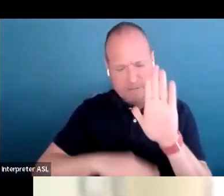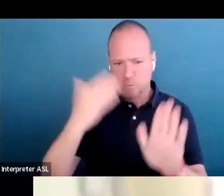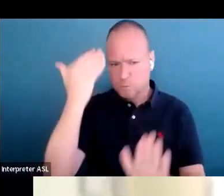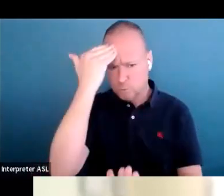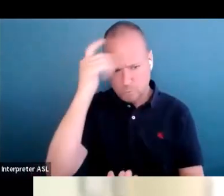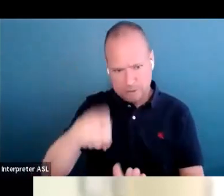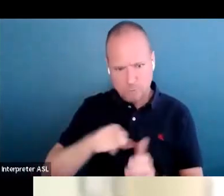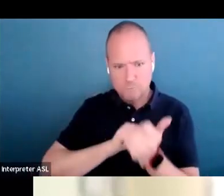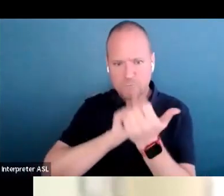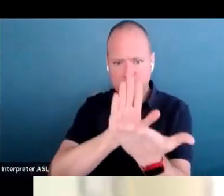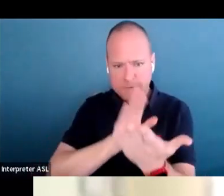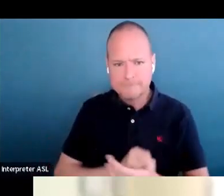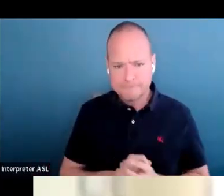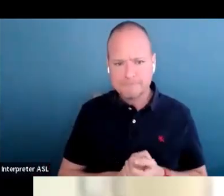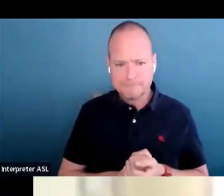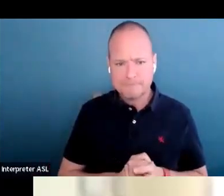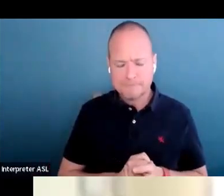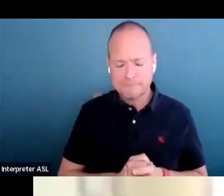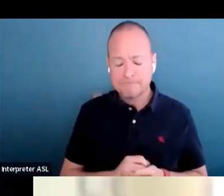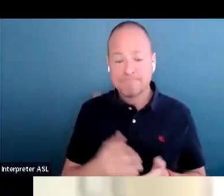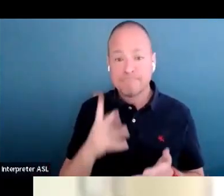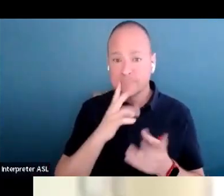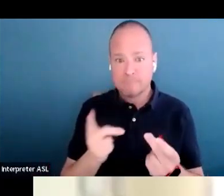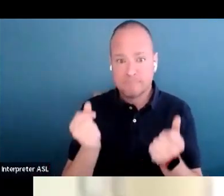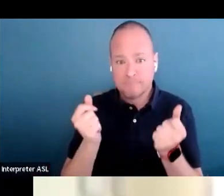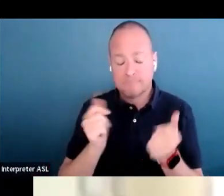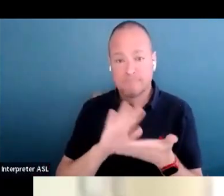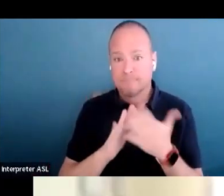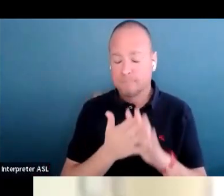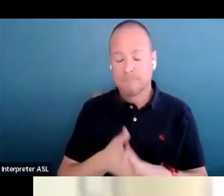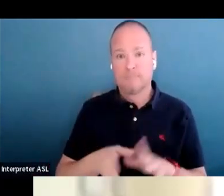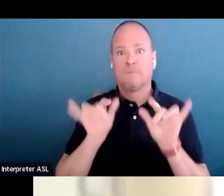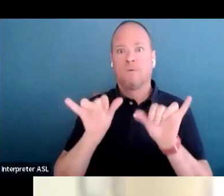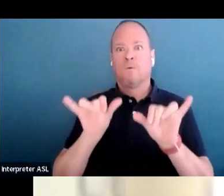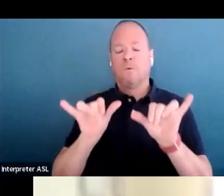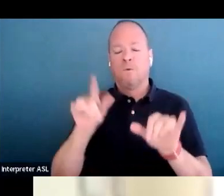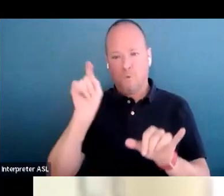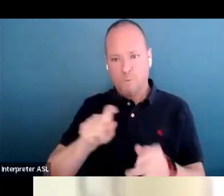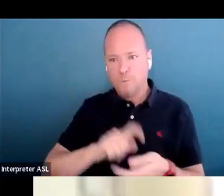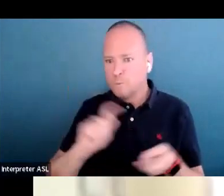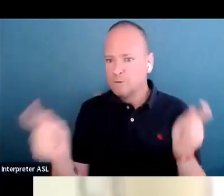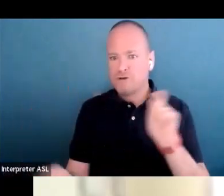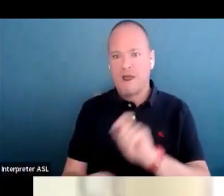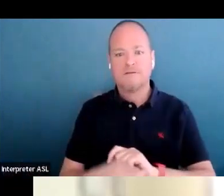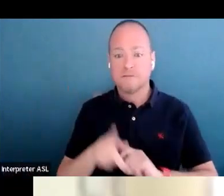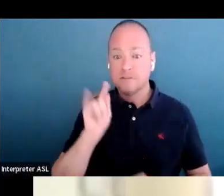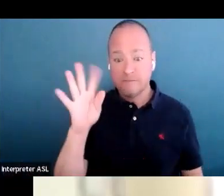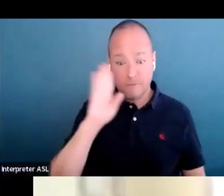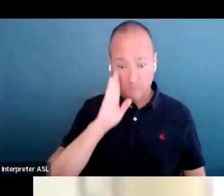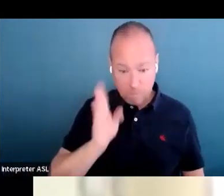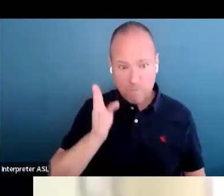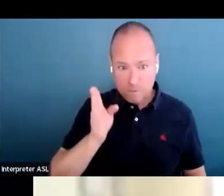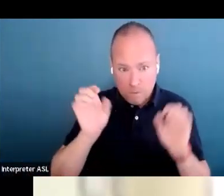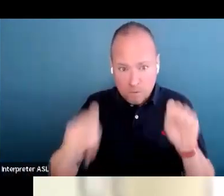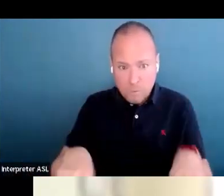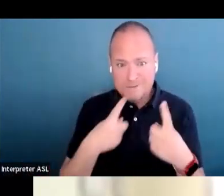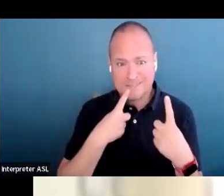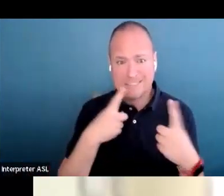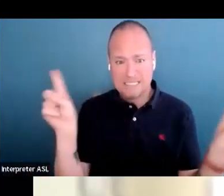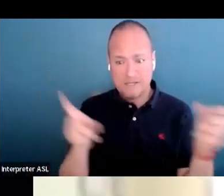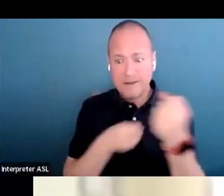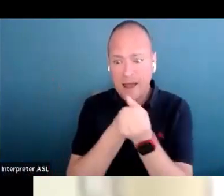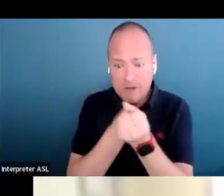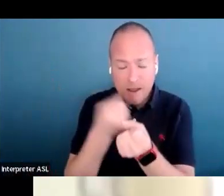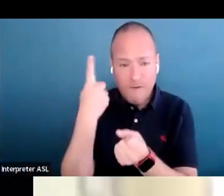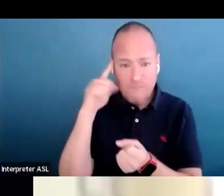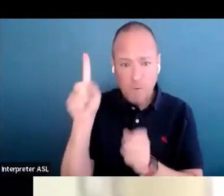to tackle. So right away, it became clear that we needed to change this, that if we were going to be able to successfully advocate for